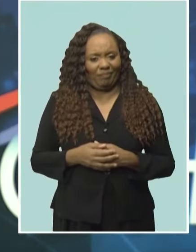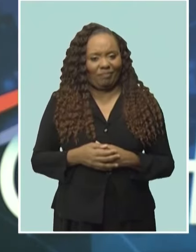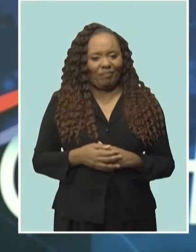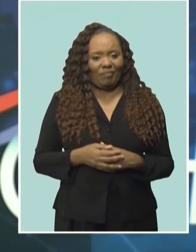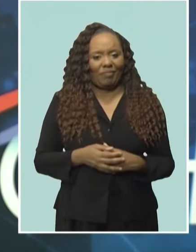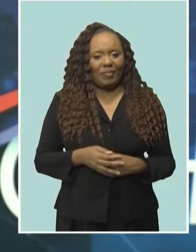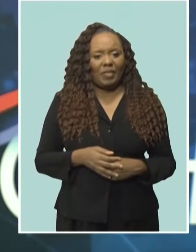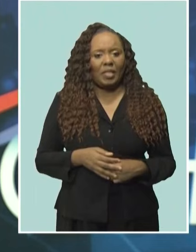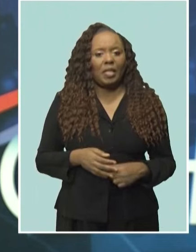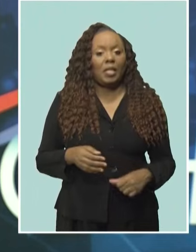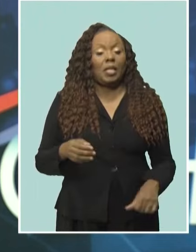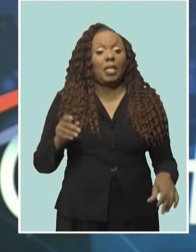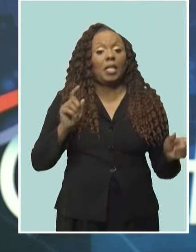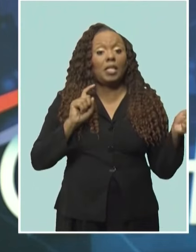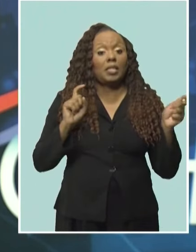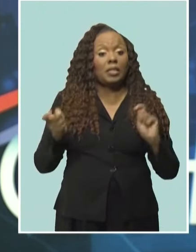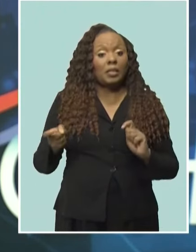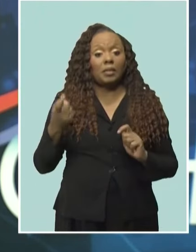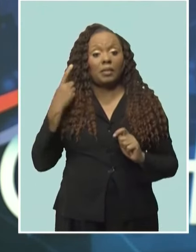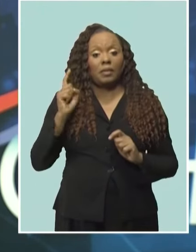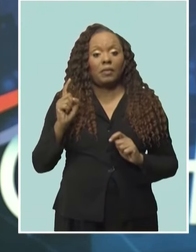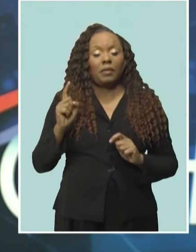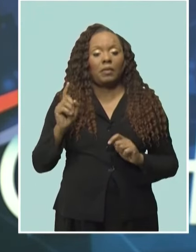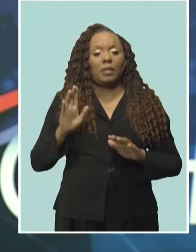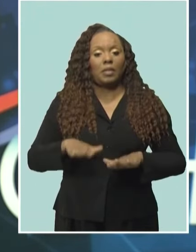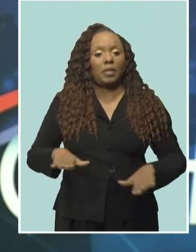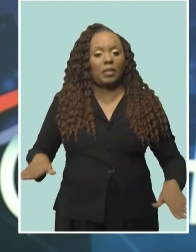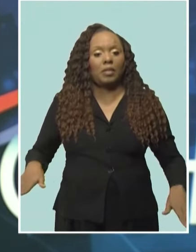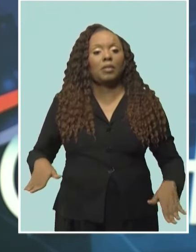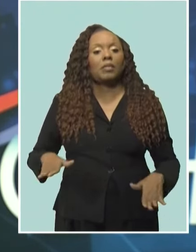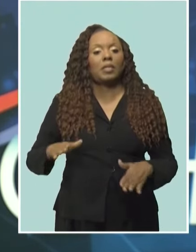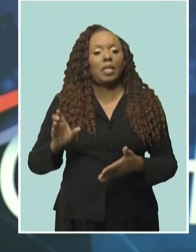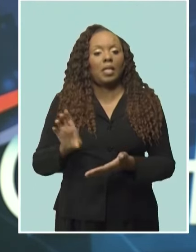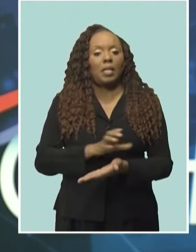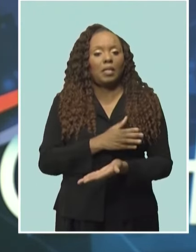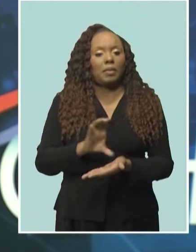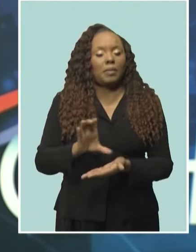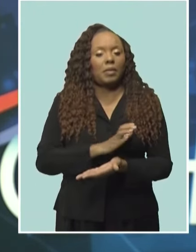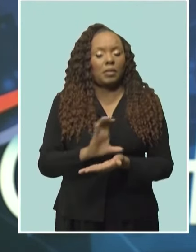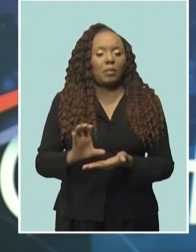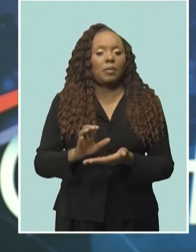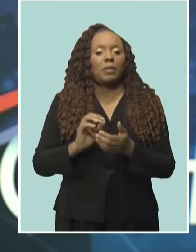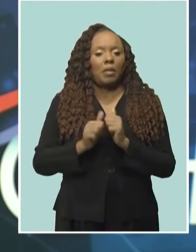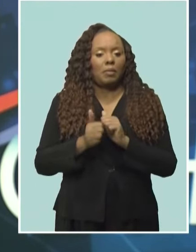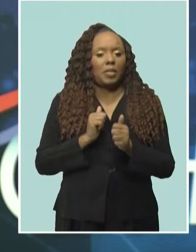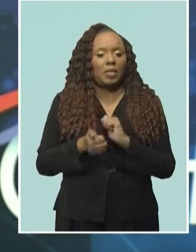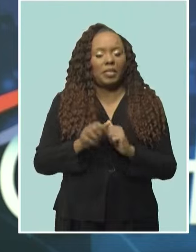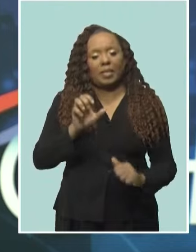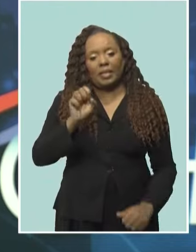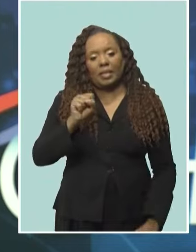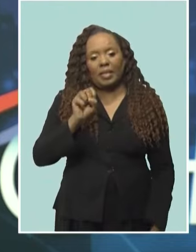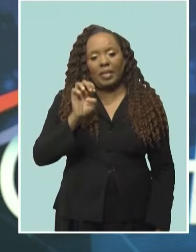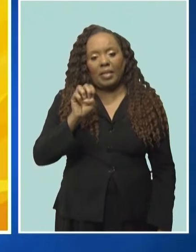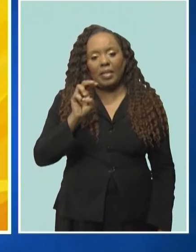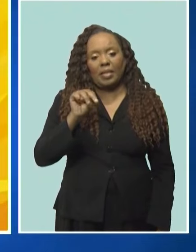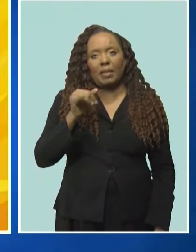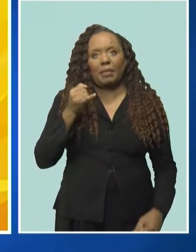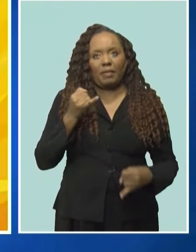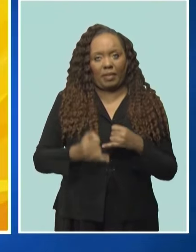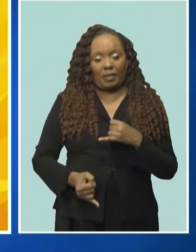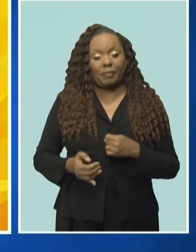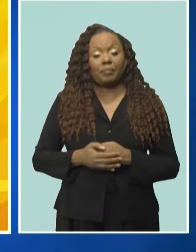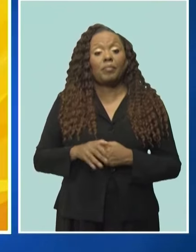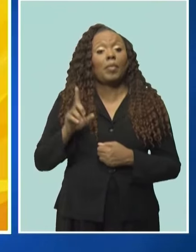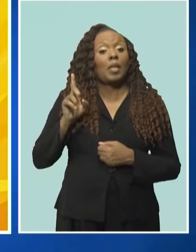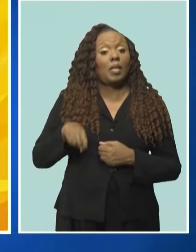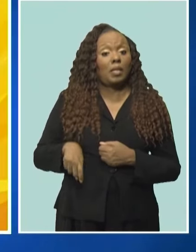Meanwhile, there has been a change in location for the Scotiabank Junior Monarchs semi-finals. The juniors were initially to face the judges on Sunday